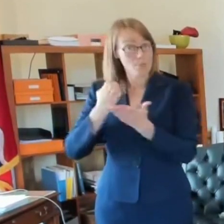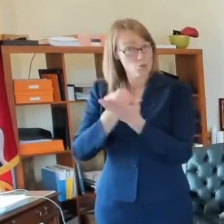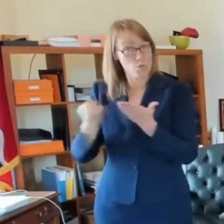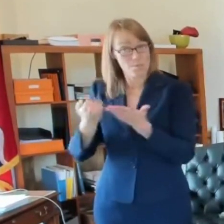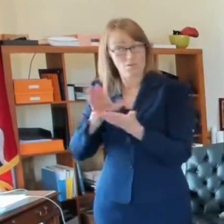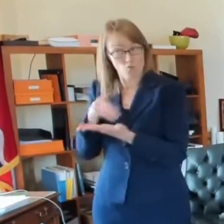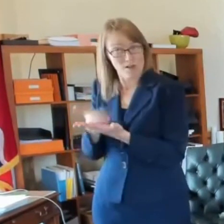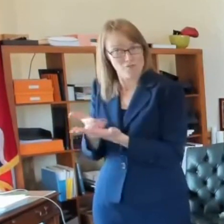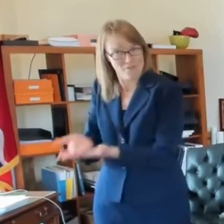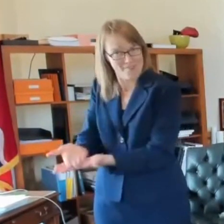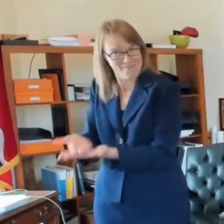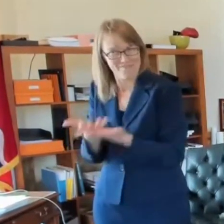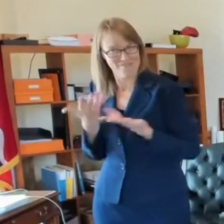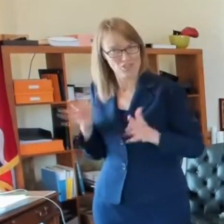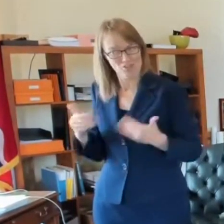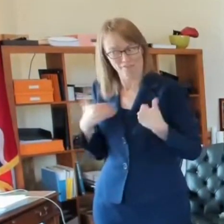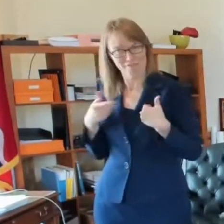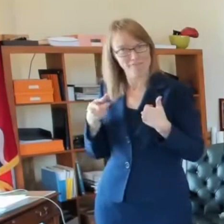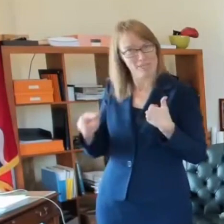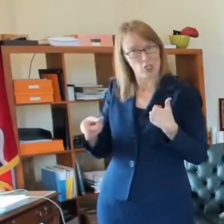some,